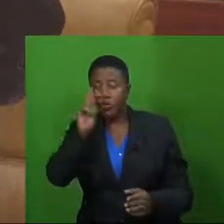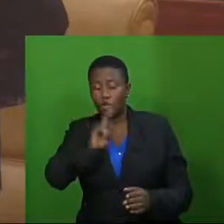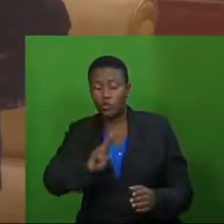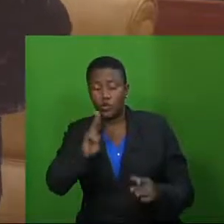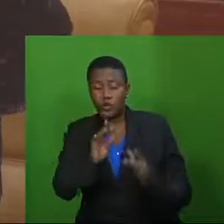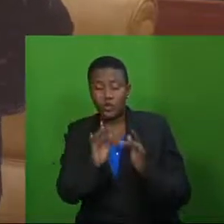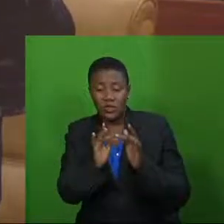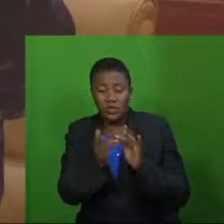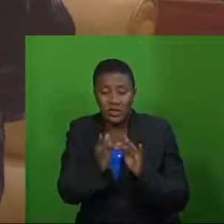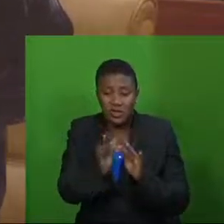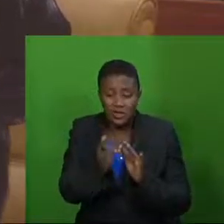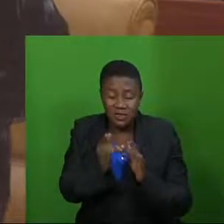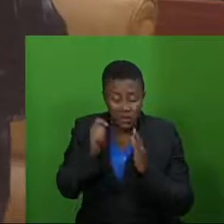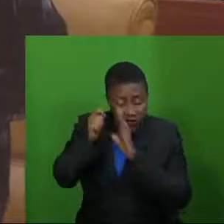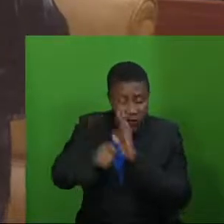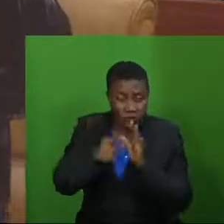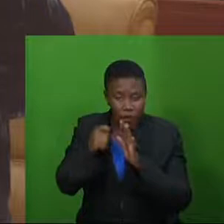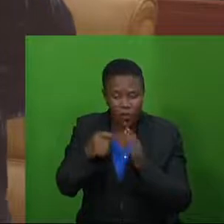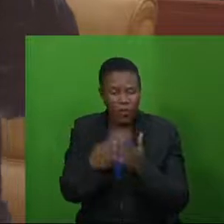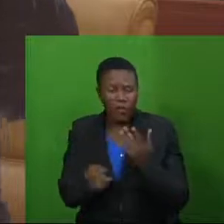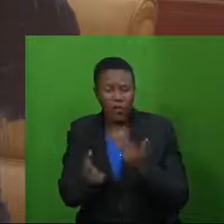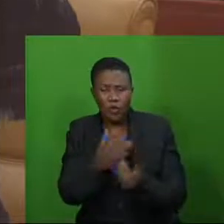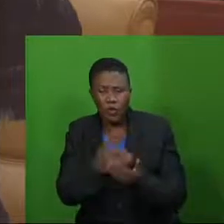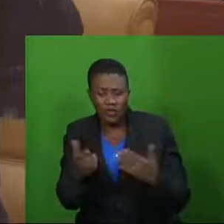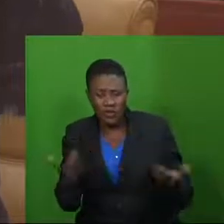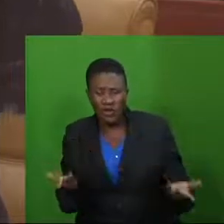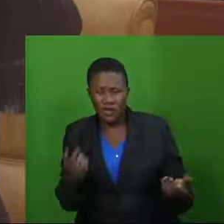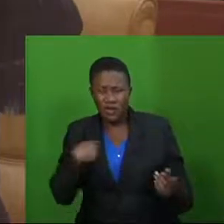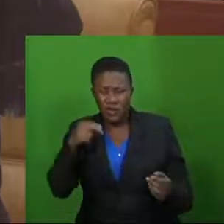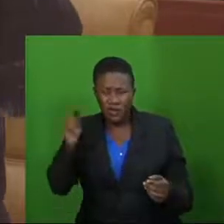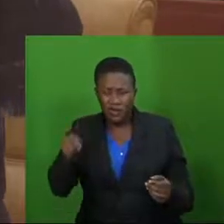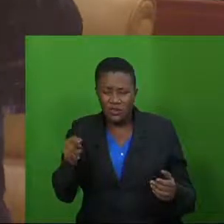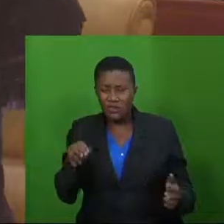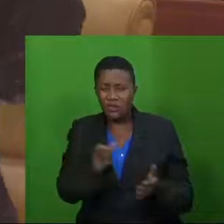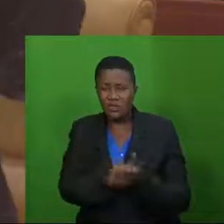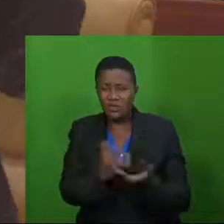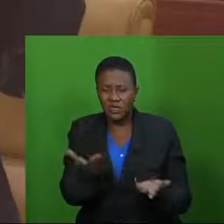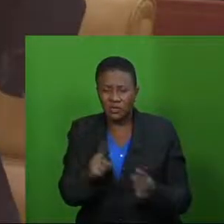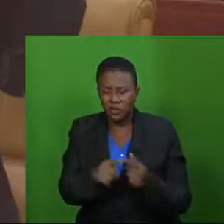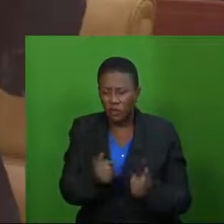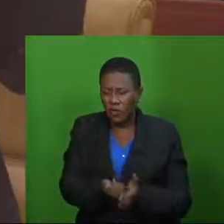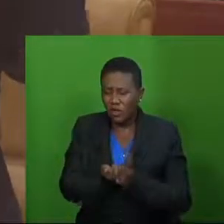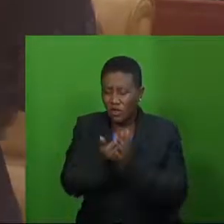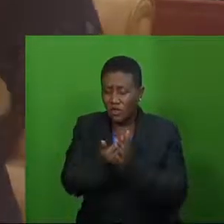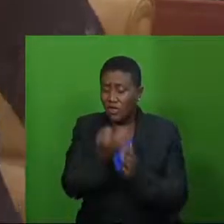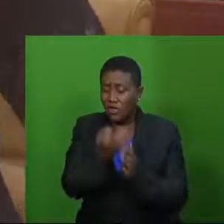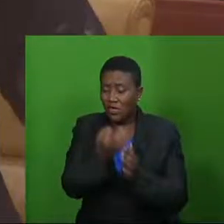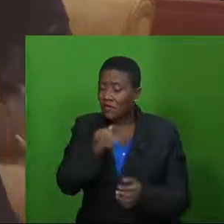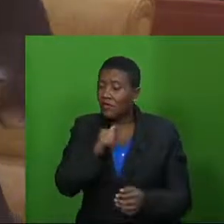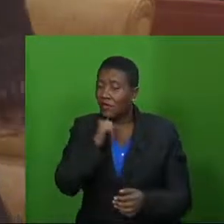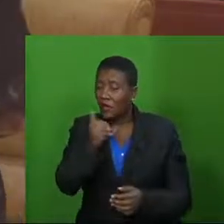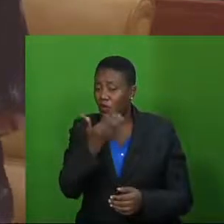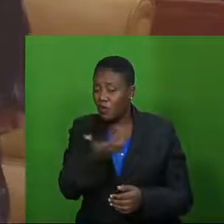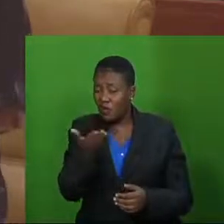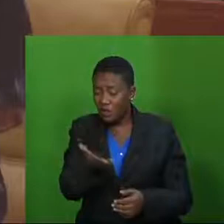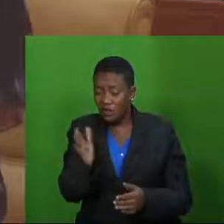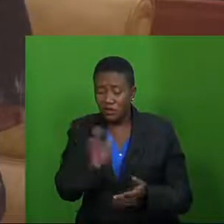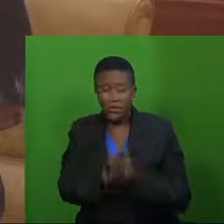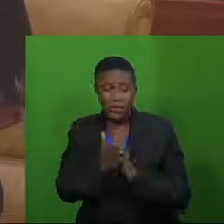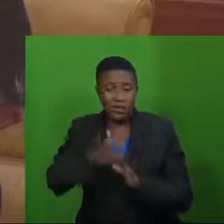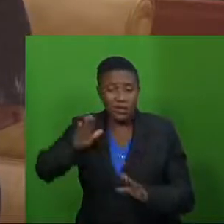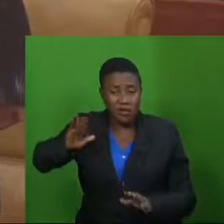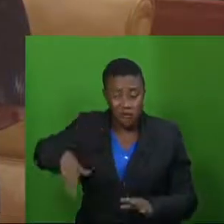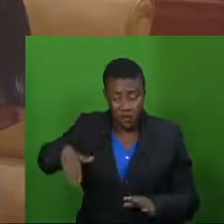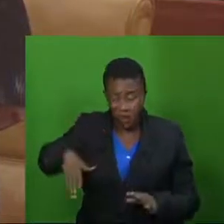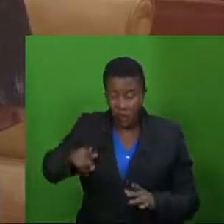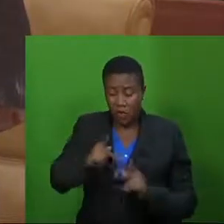report doesn't come for the House to expedite action on some of those things, certain things will be delayed. So if the